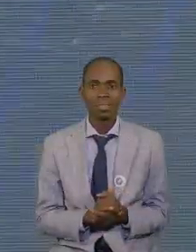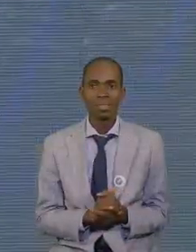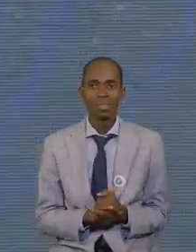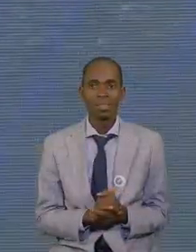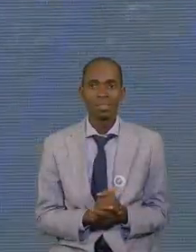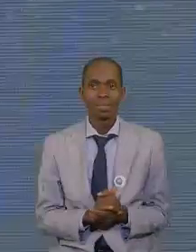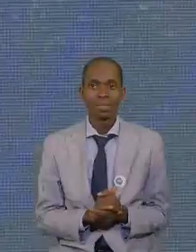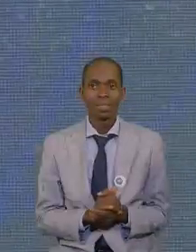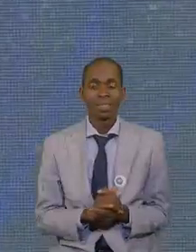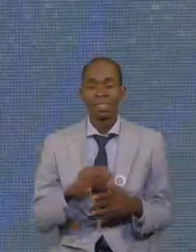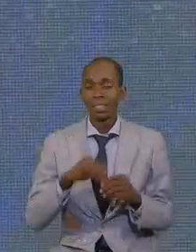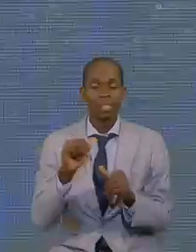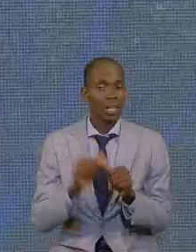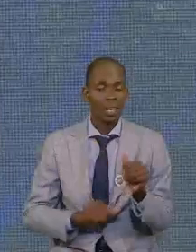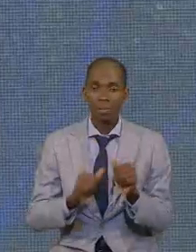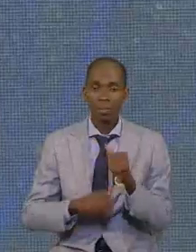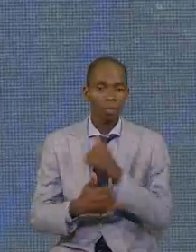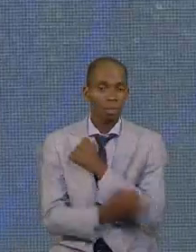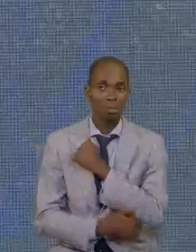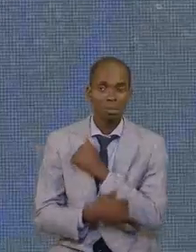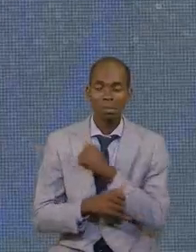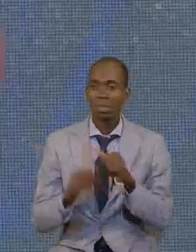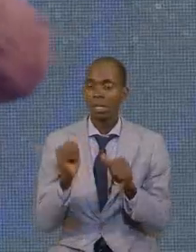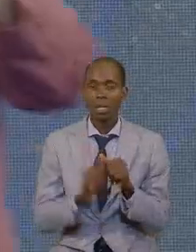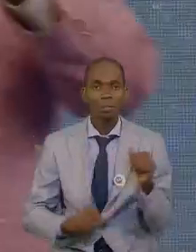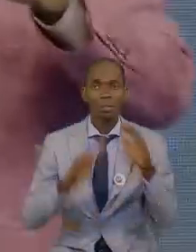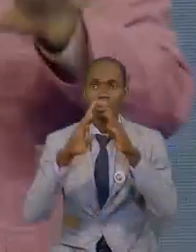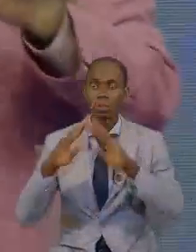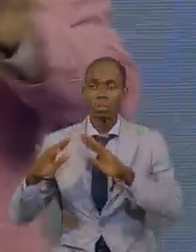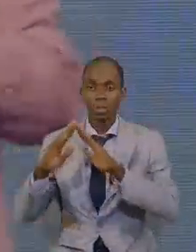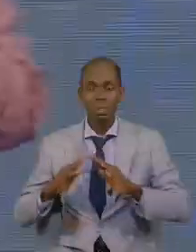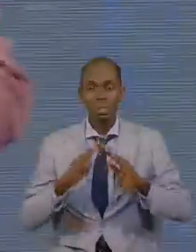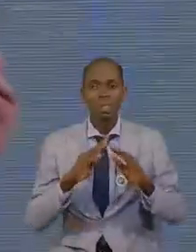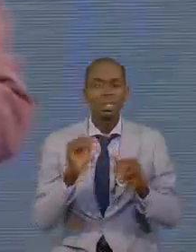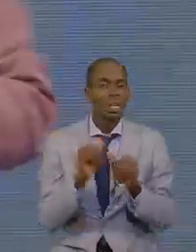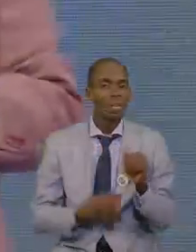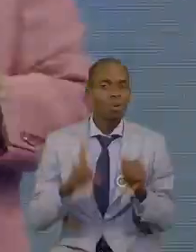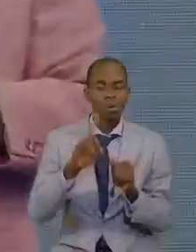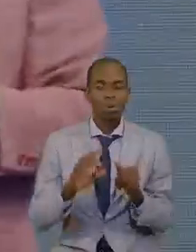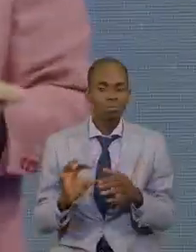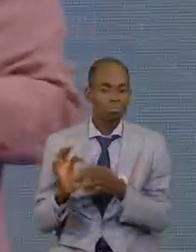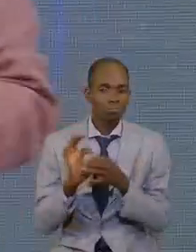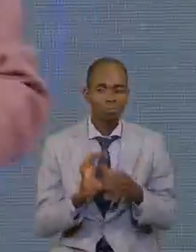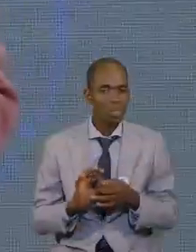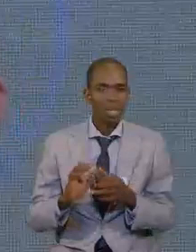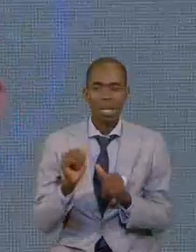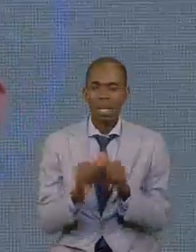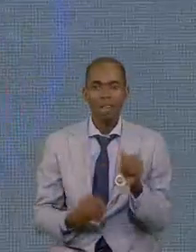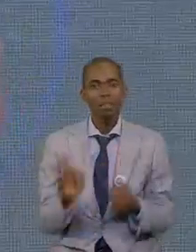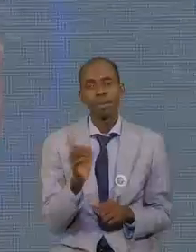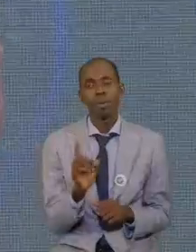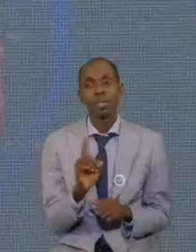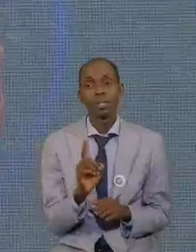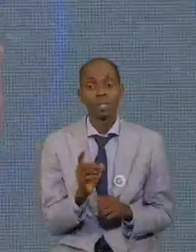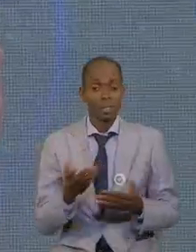in every country, every community, everyone connected everywhere, here at